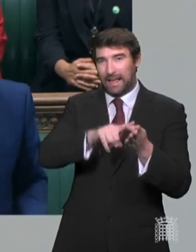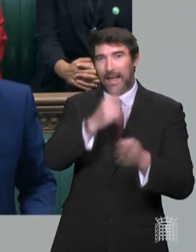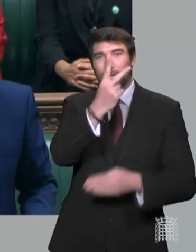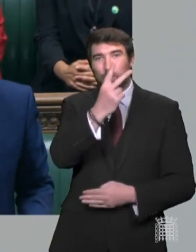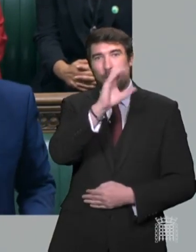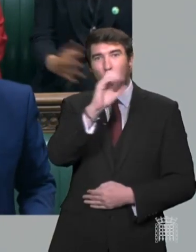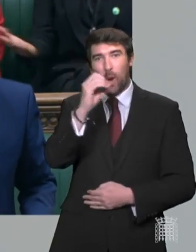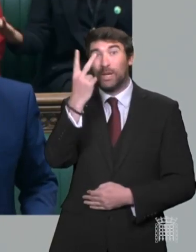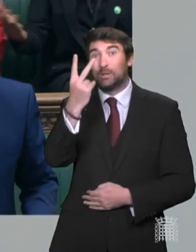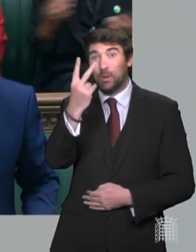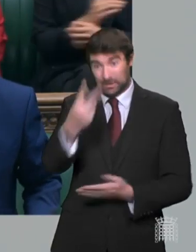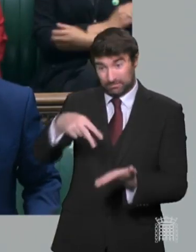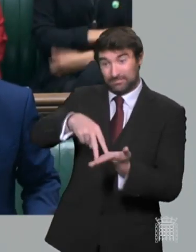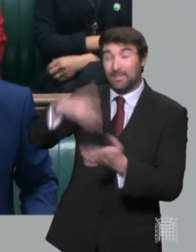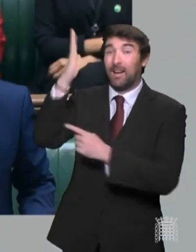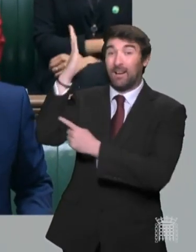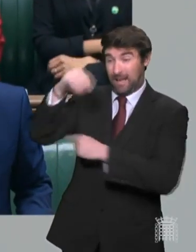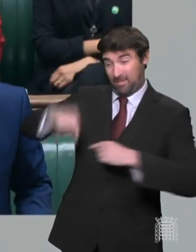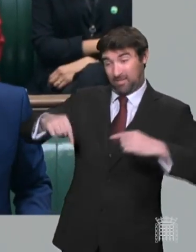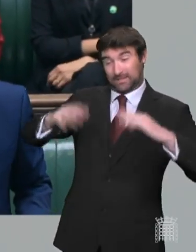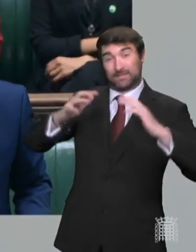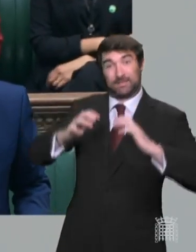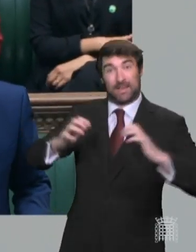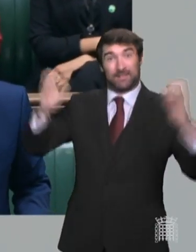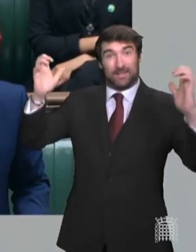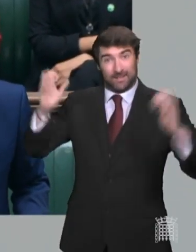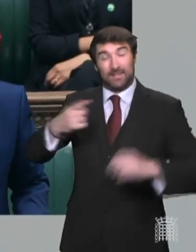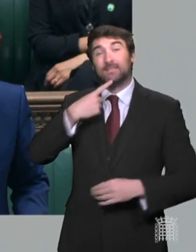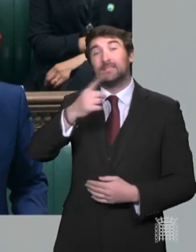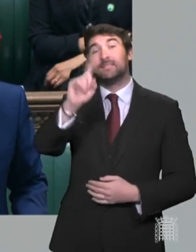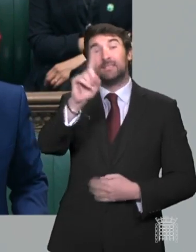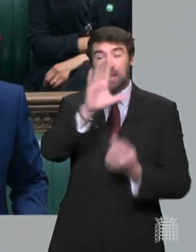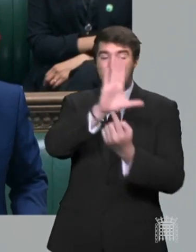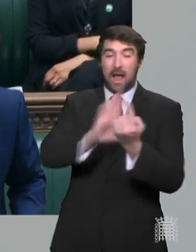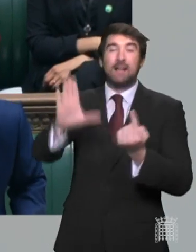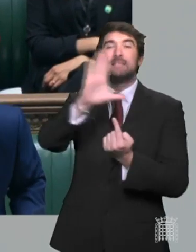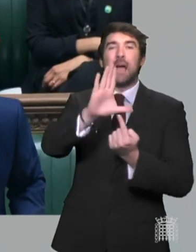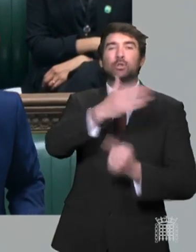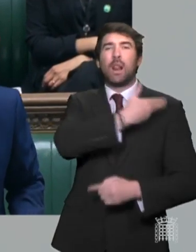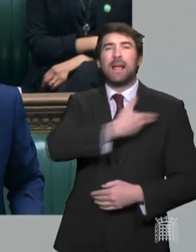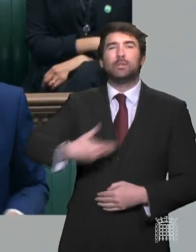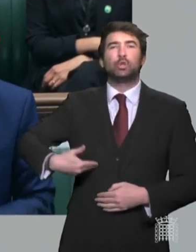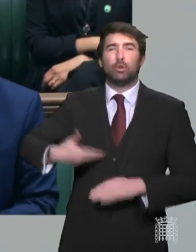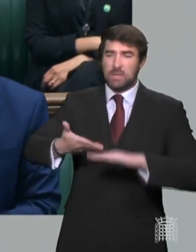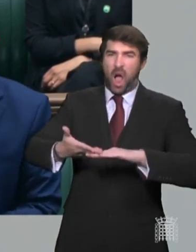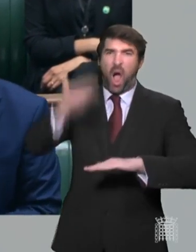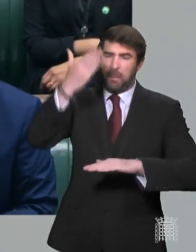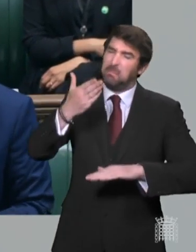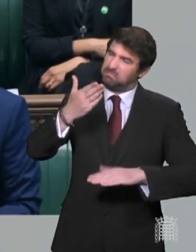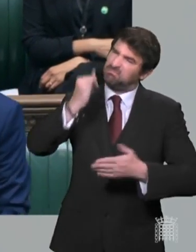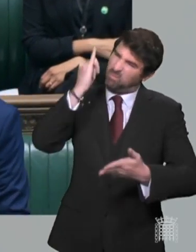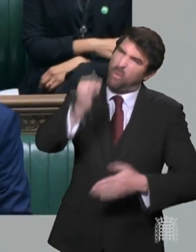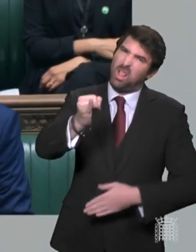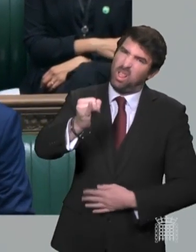House. What he said in this House: national insurance increases are regressive.